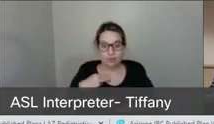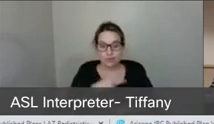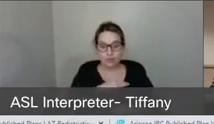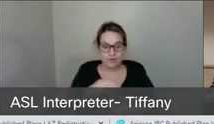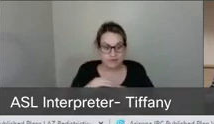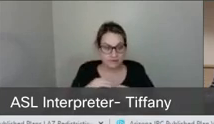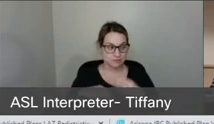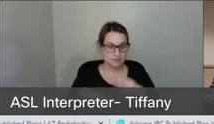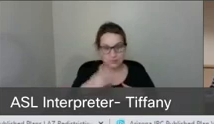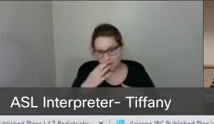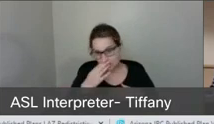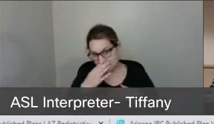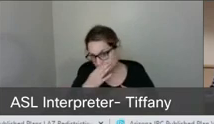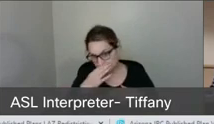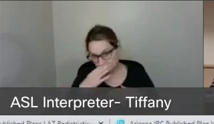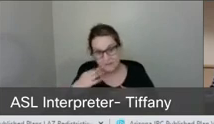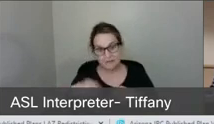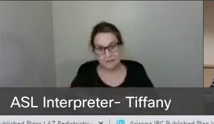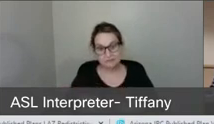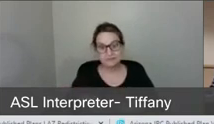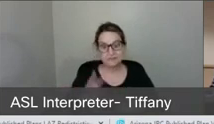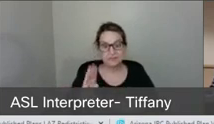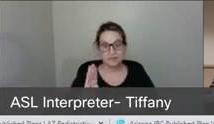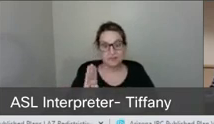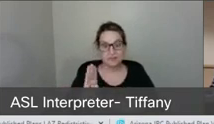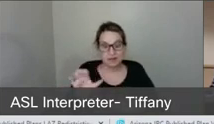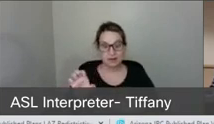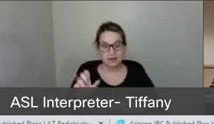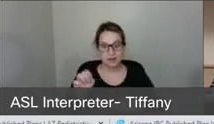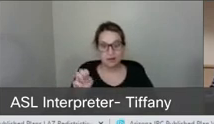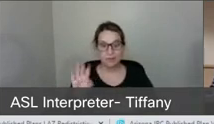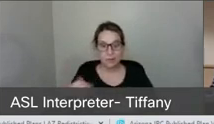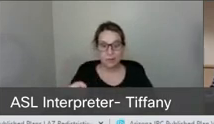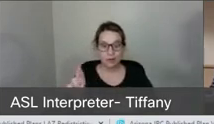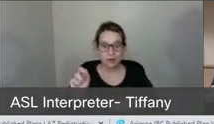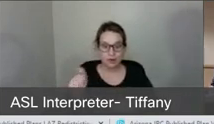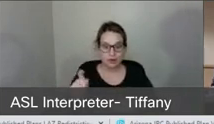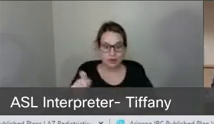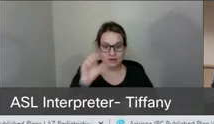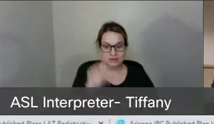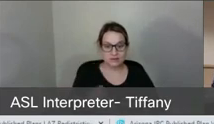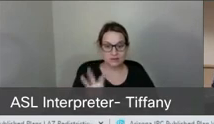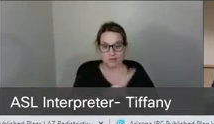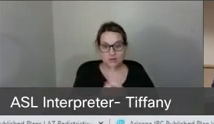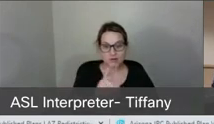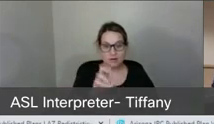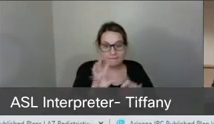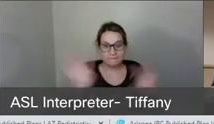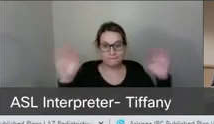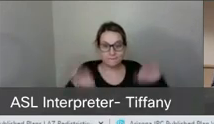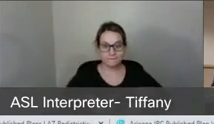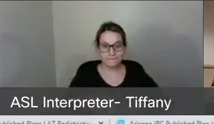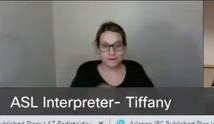my communities of Avondale, Goodyear, Buckeye, Litchfield Park. We are a Southwest Valley, Maricopa